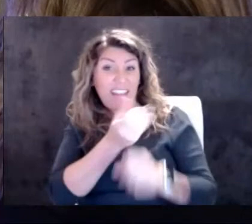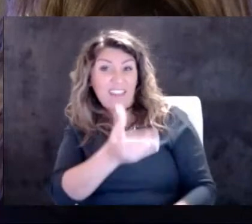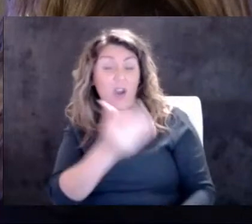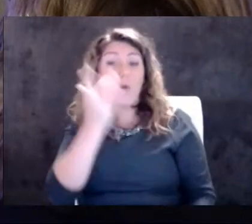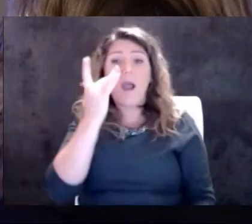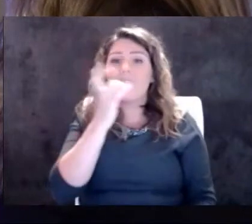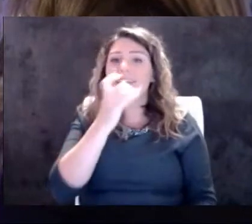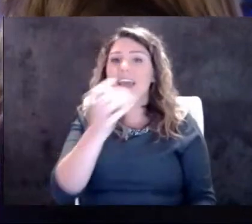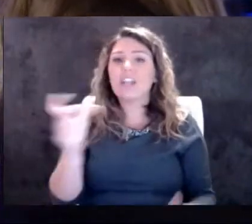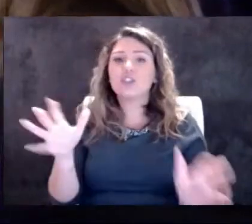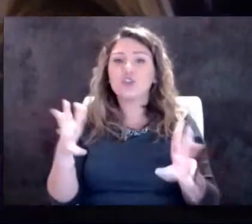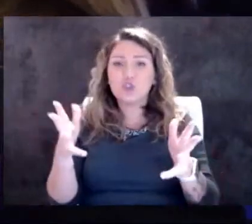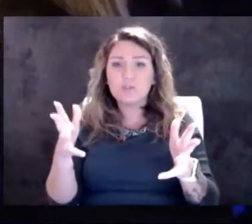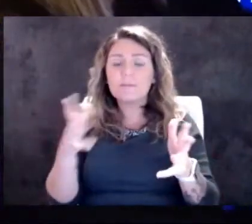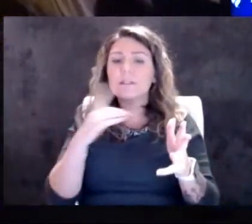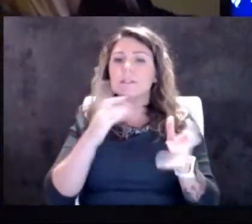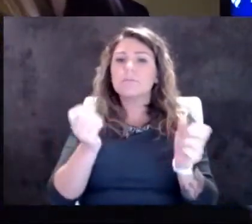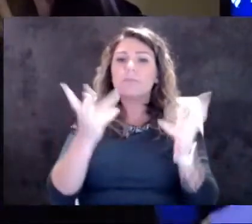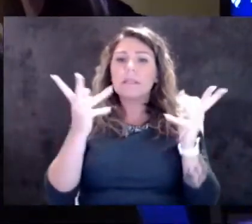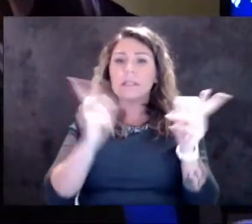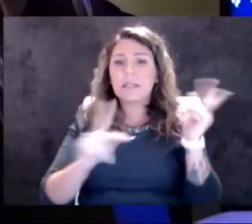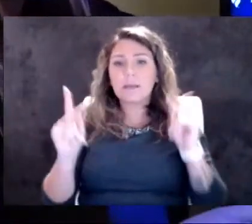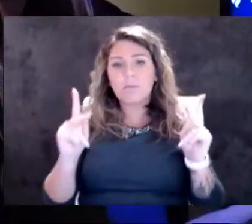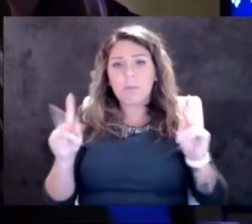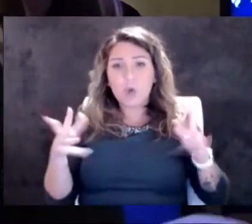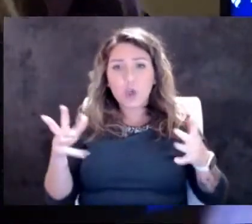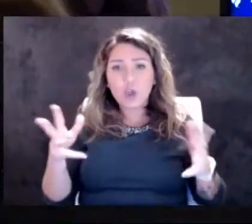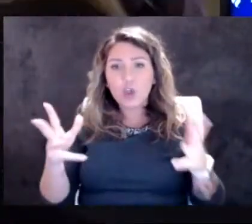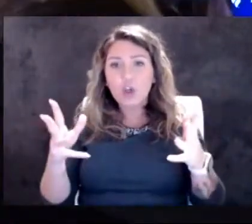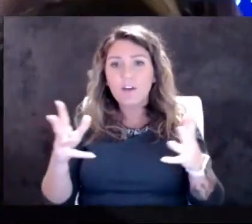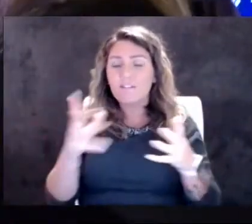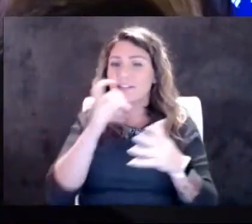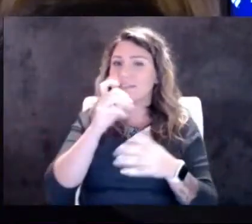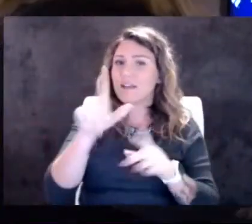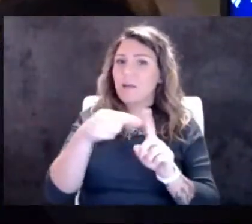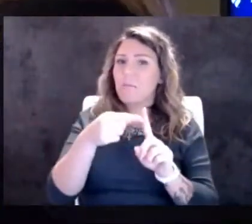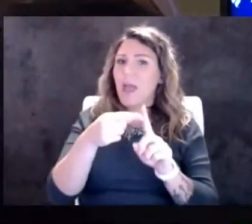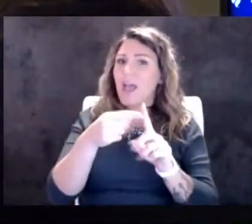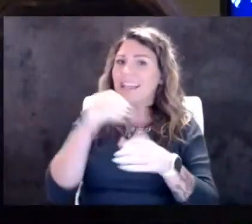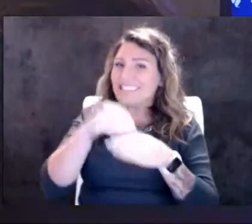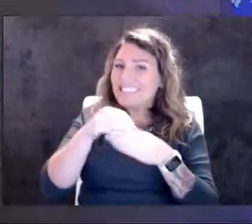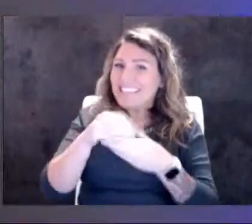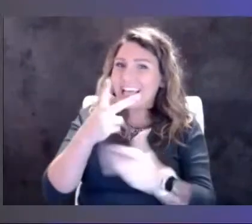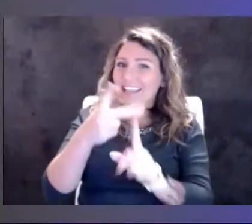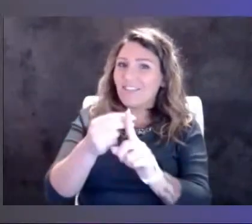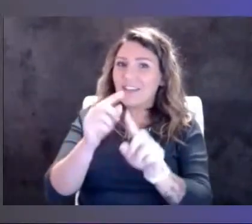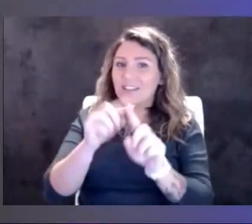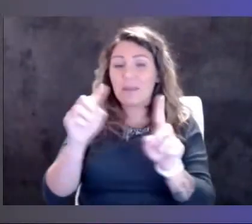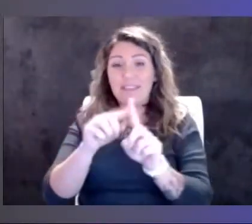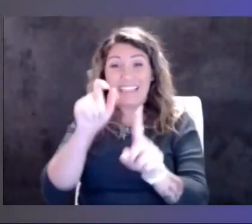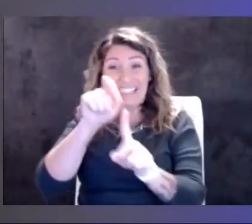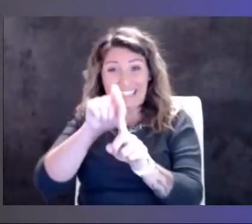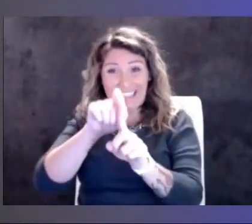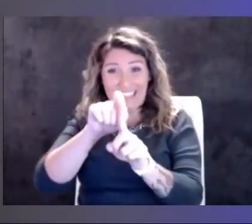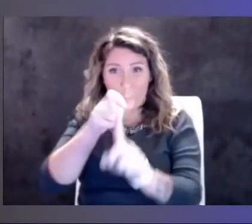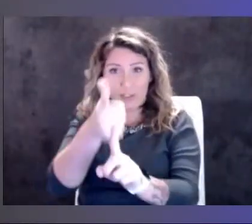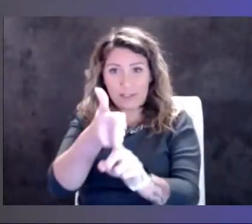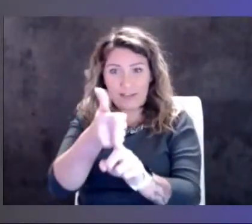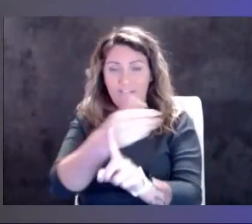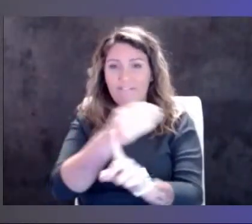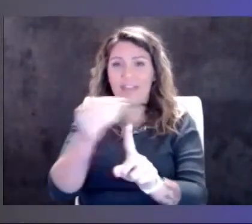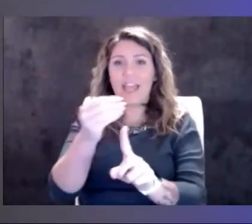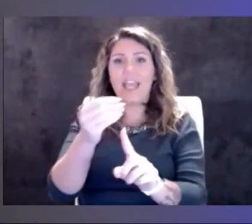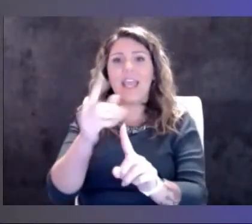that there are a lot of people who are nervous, not about what's in the vaccine, but about the actual needle and about the